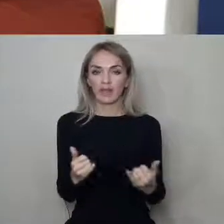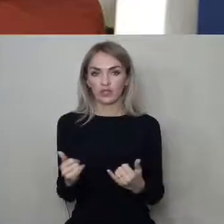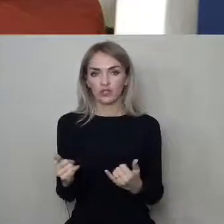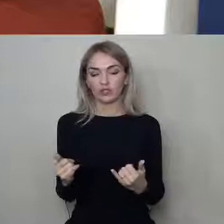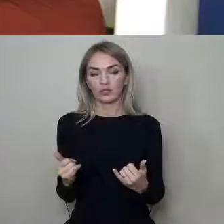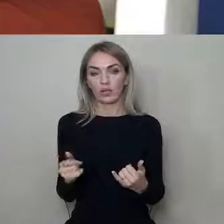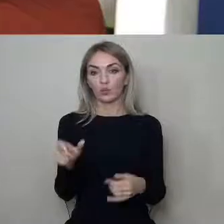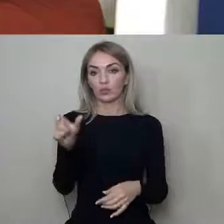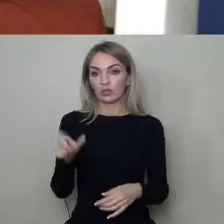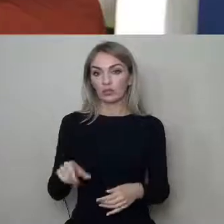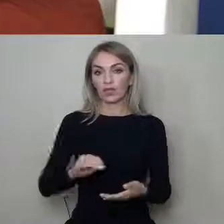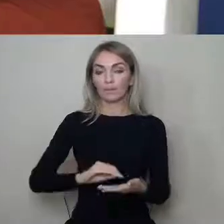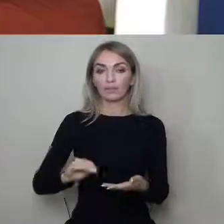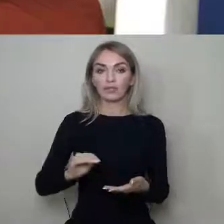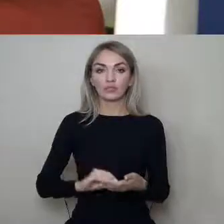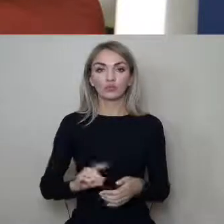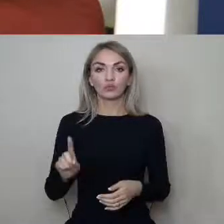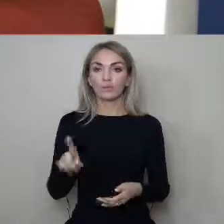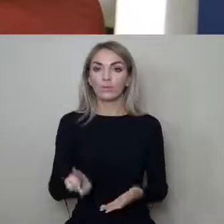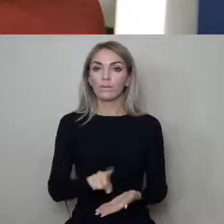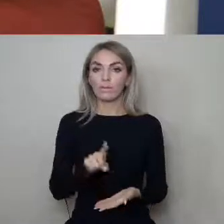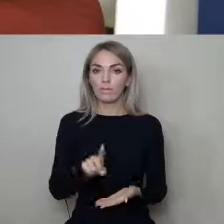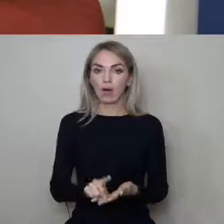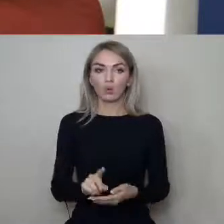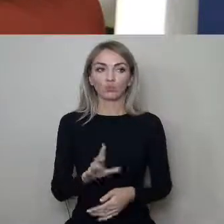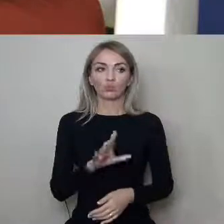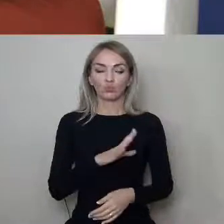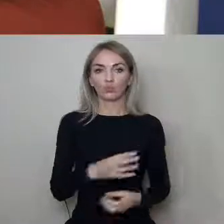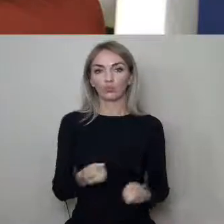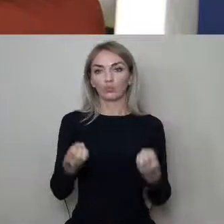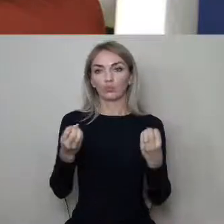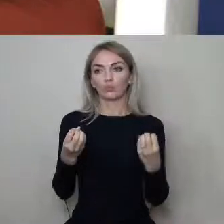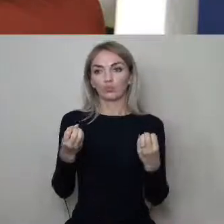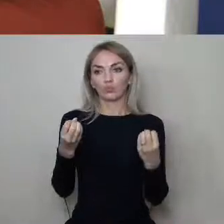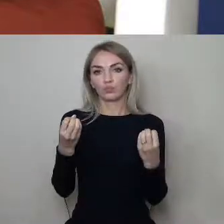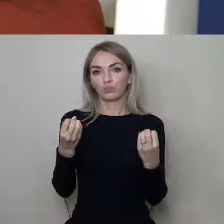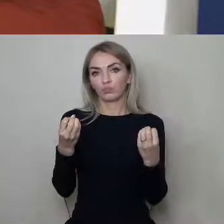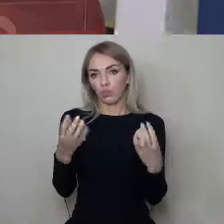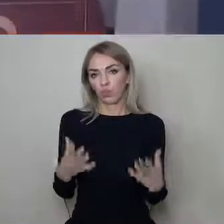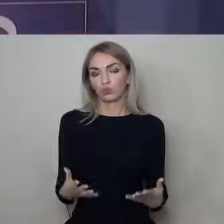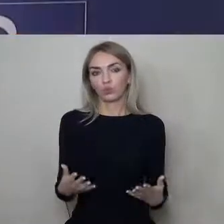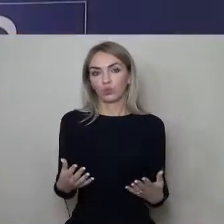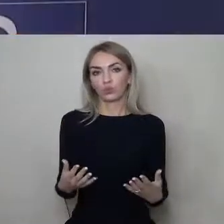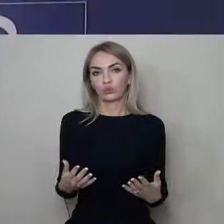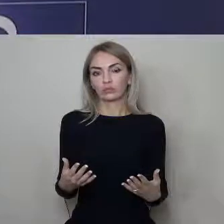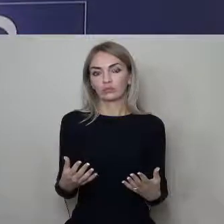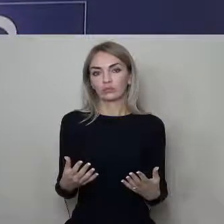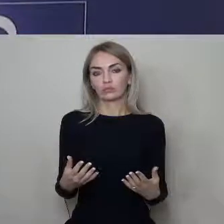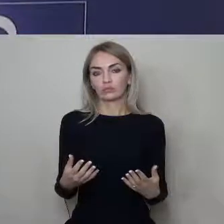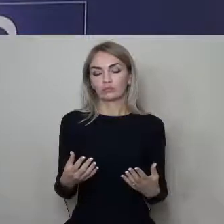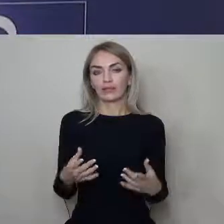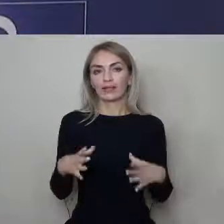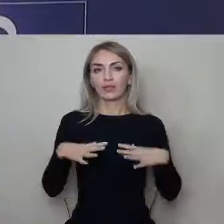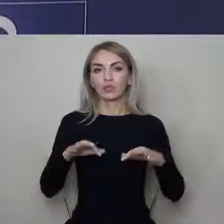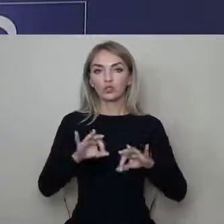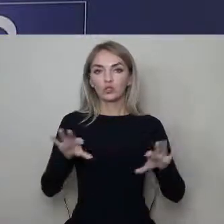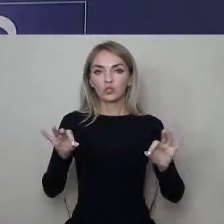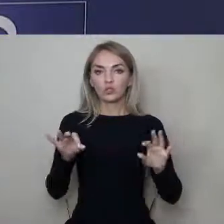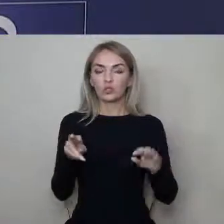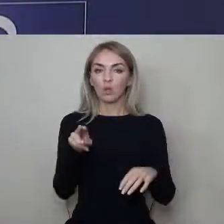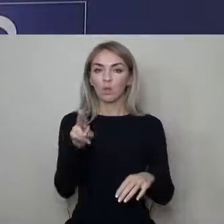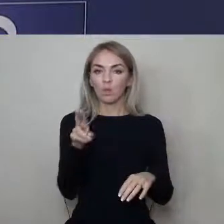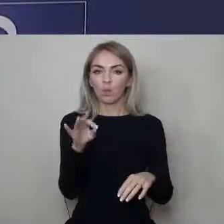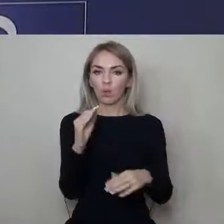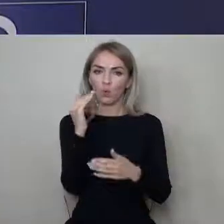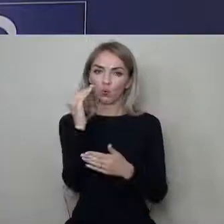training, methodological guidance, etc. The person is saying that we need to have a really